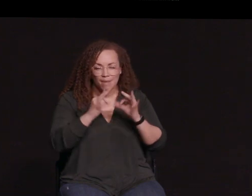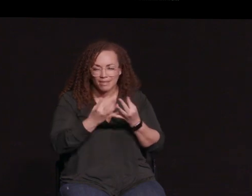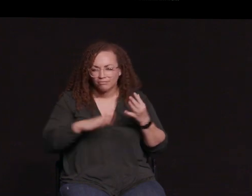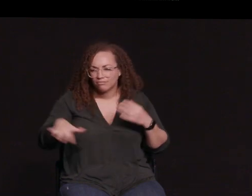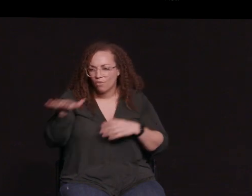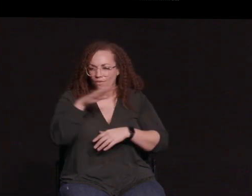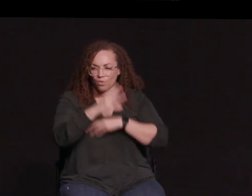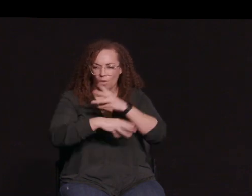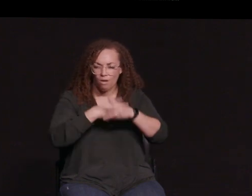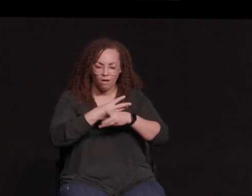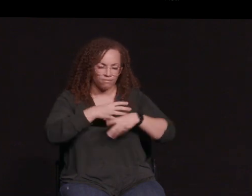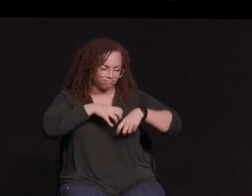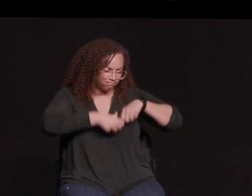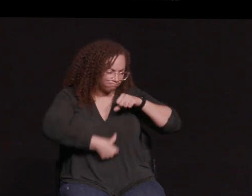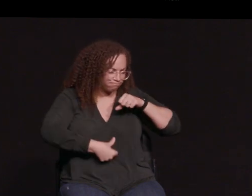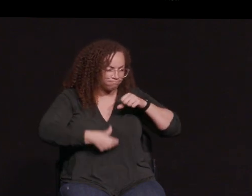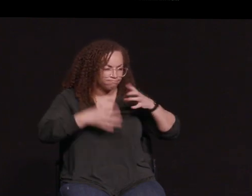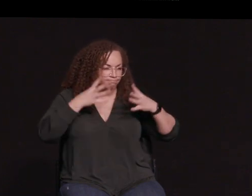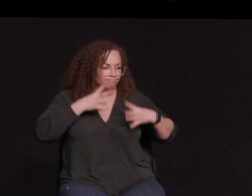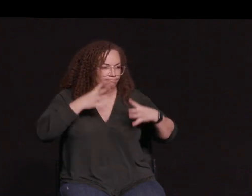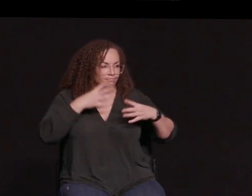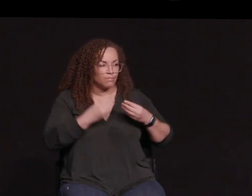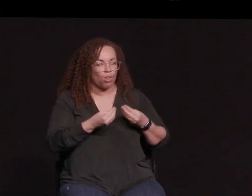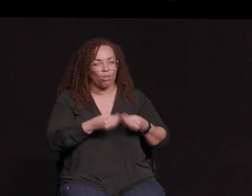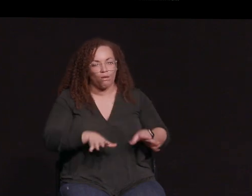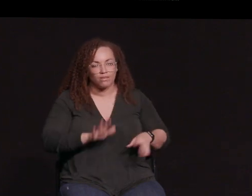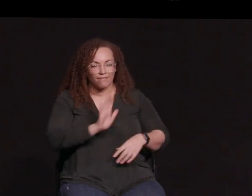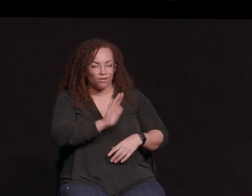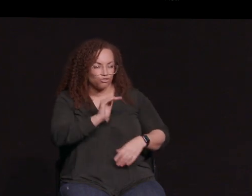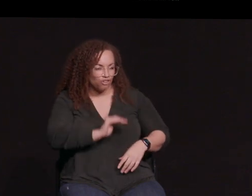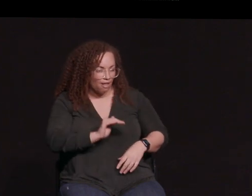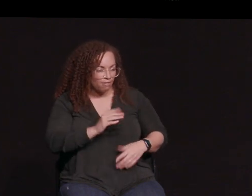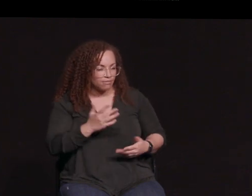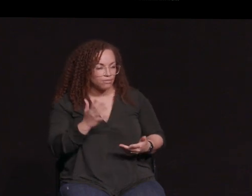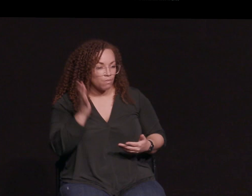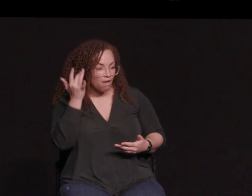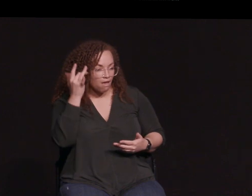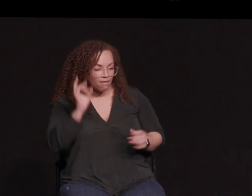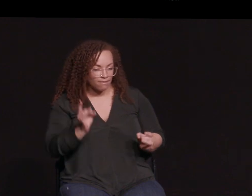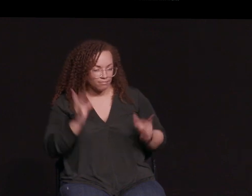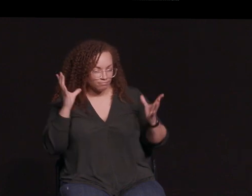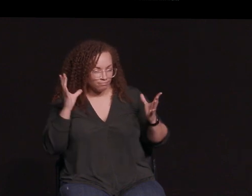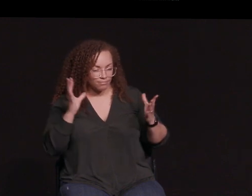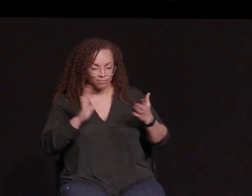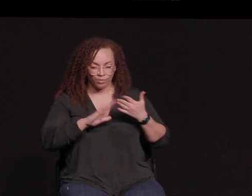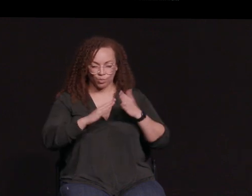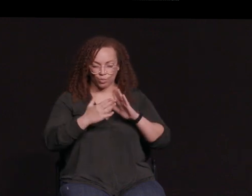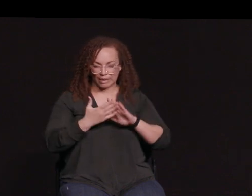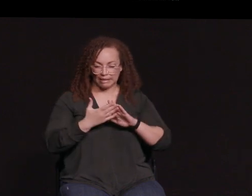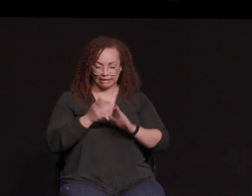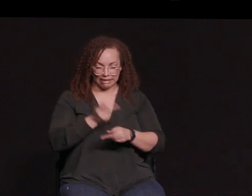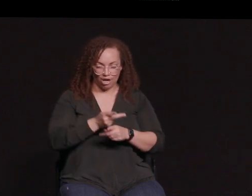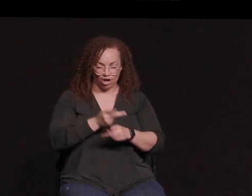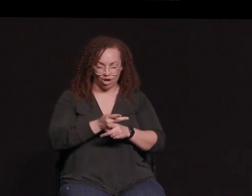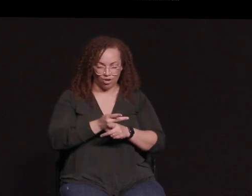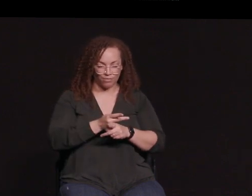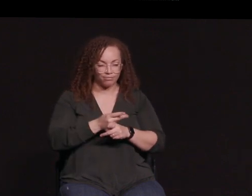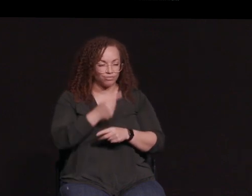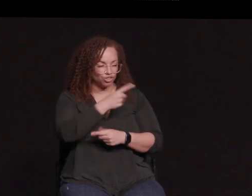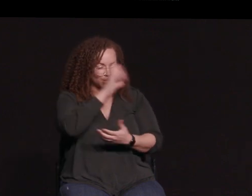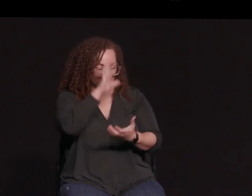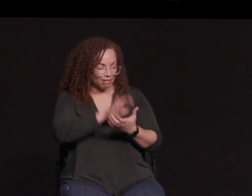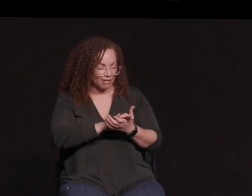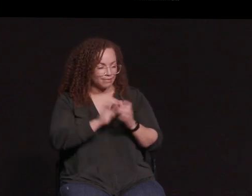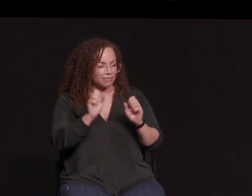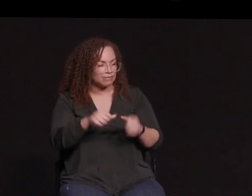the loss of a child to violence. A firm believer that community care can help parents cope,